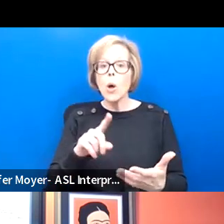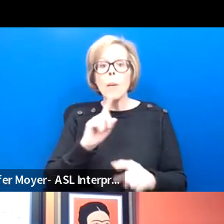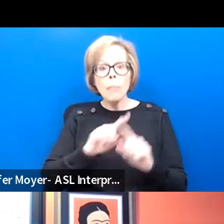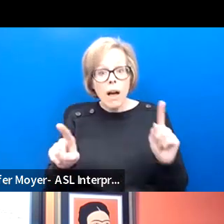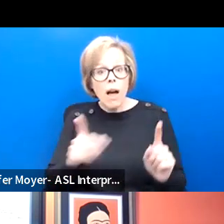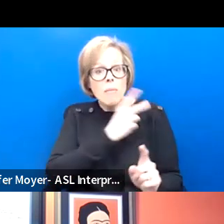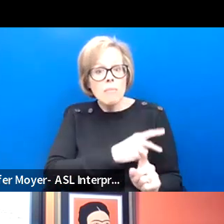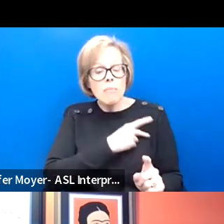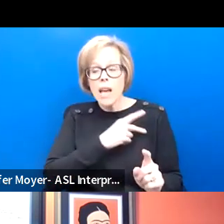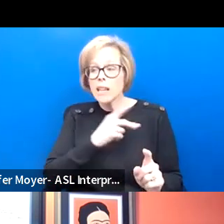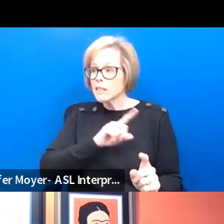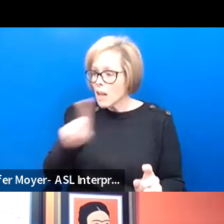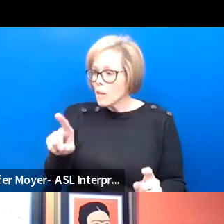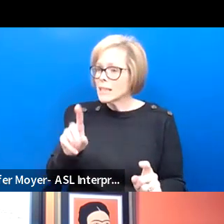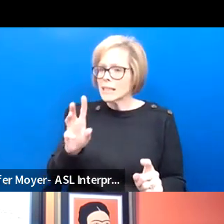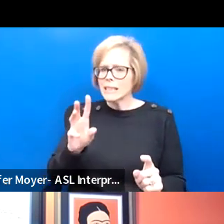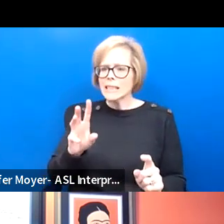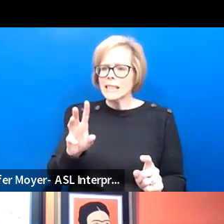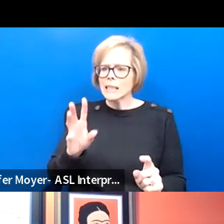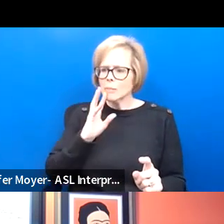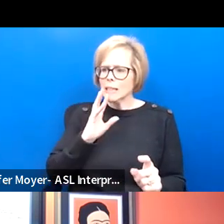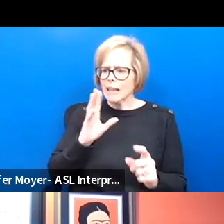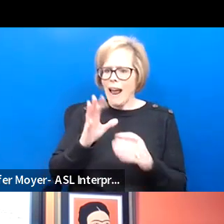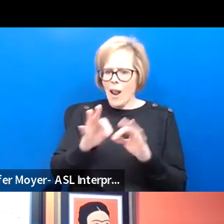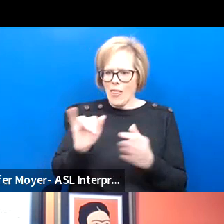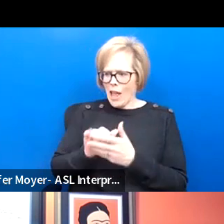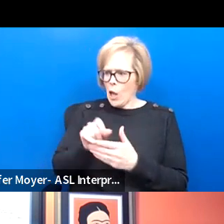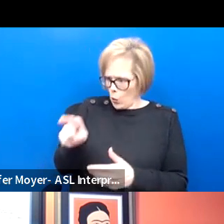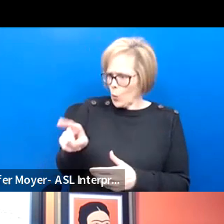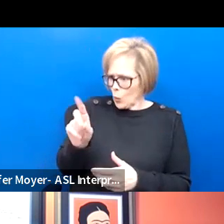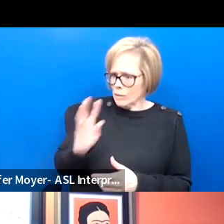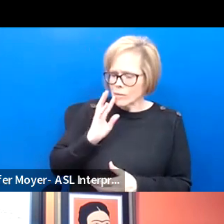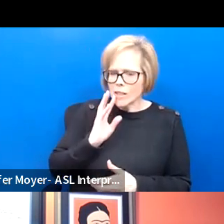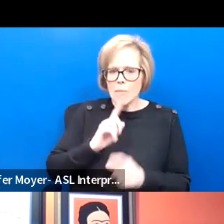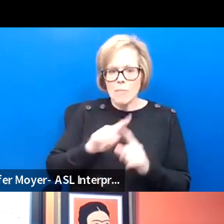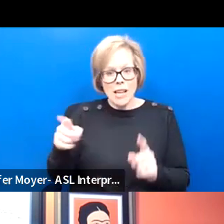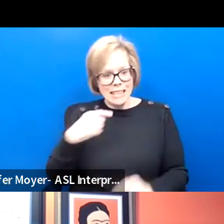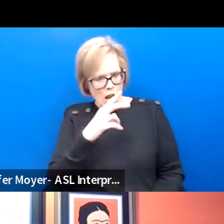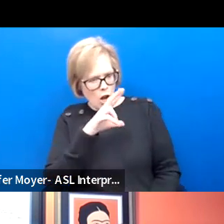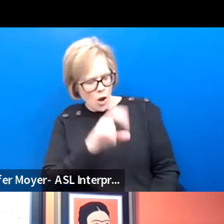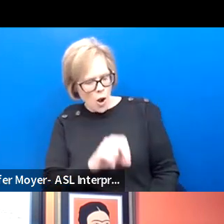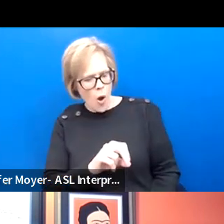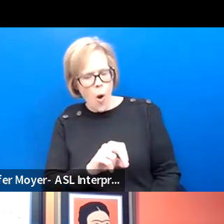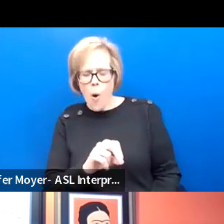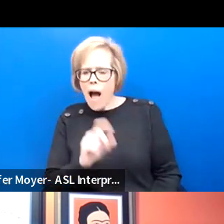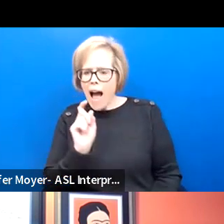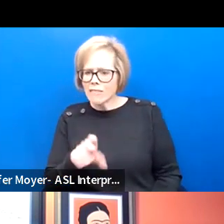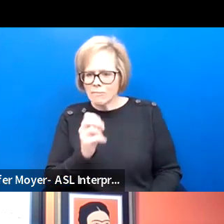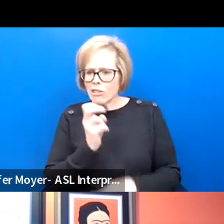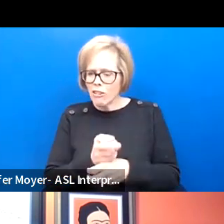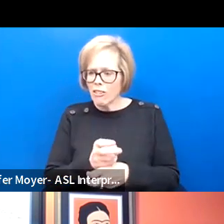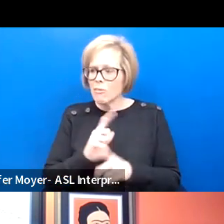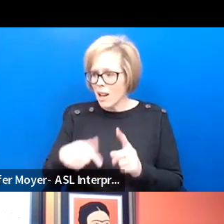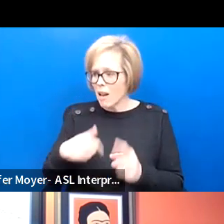to speak a language that you speak, saying no has to be difficult. I'm really grateful that you do. Thanks.